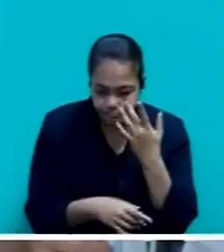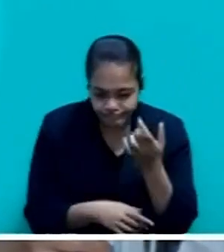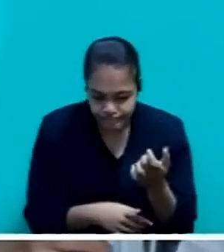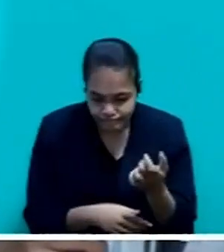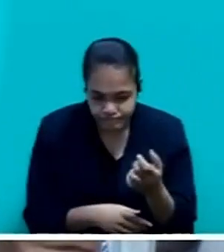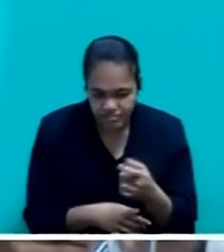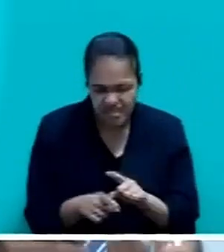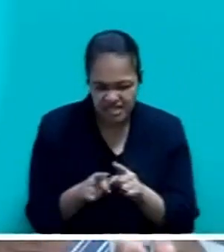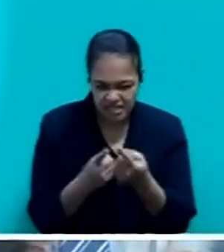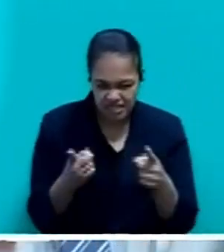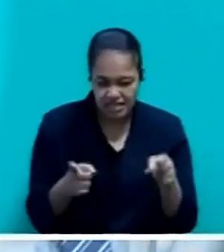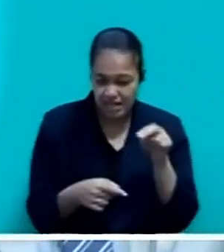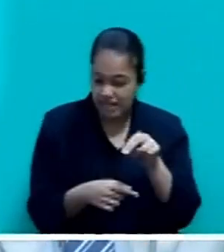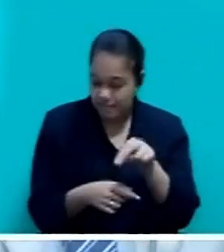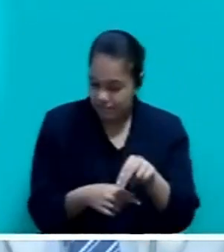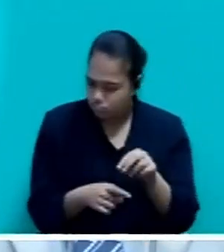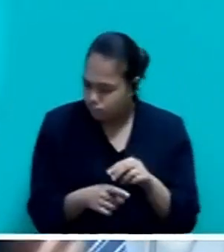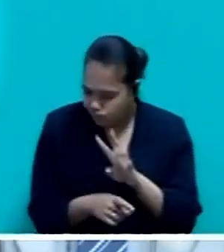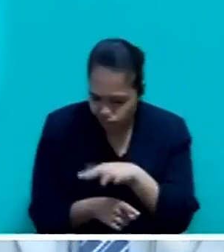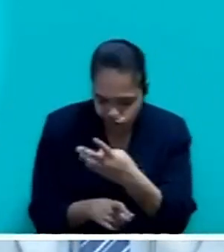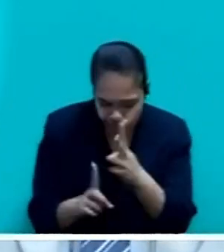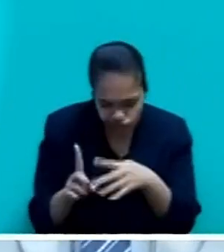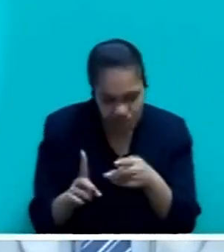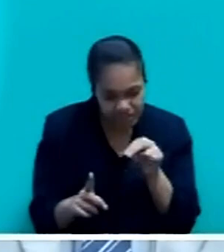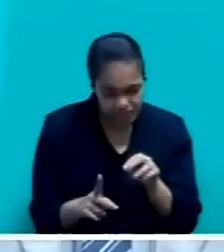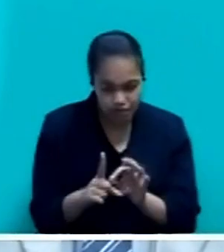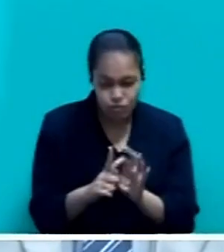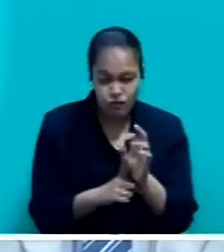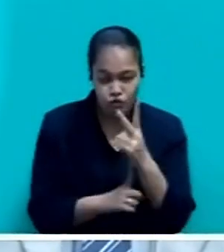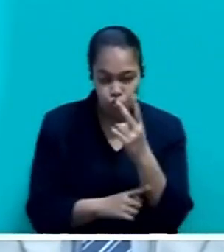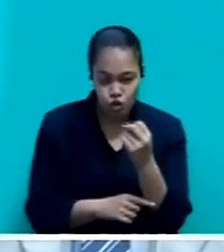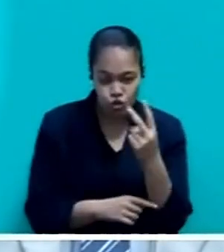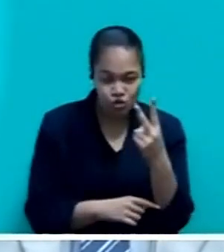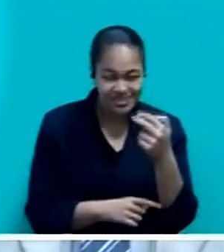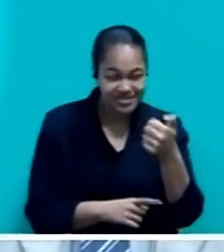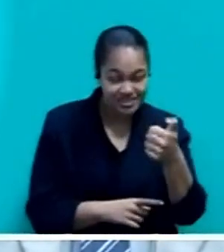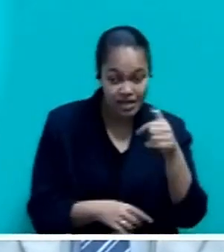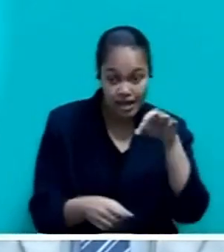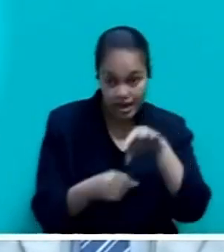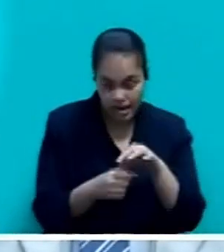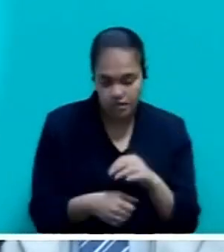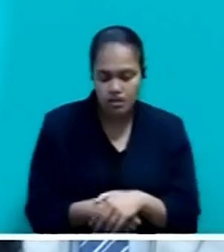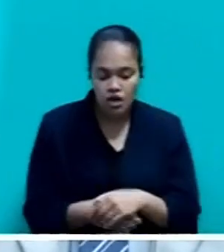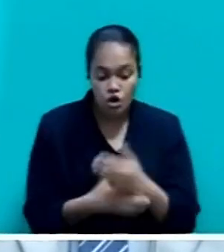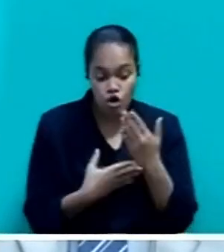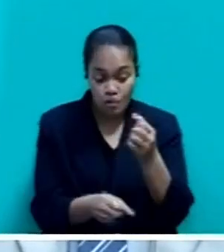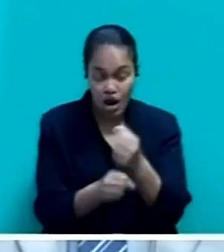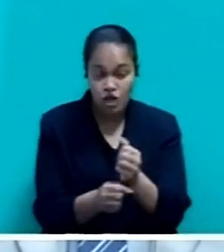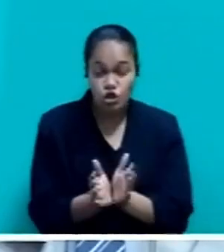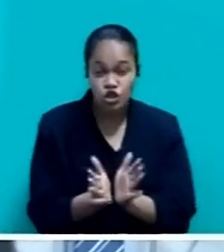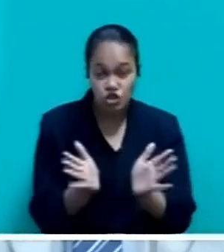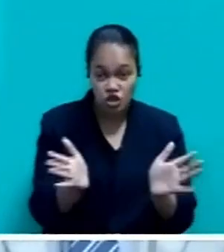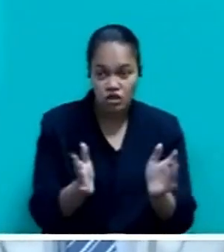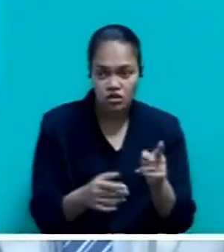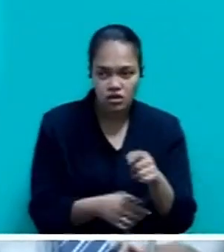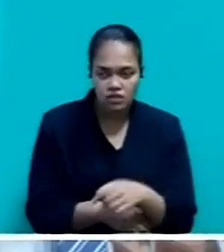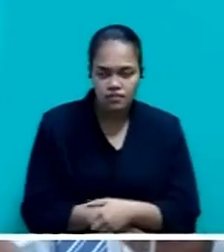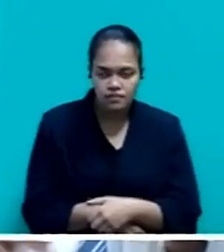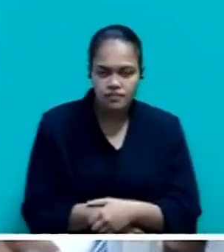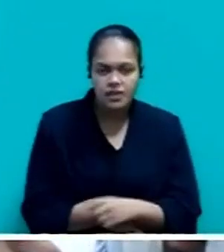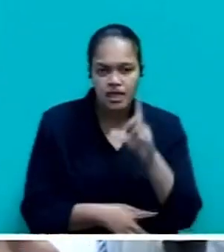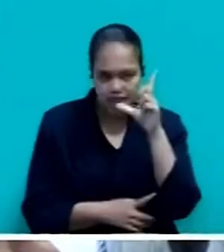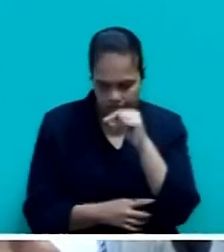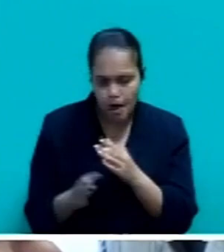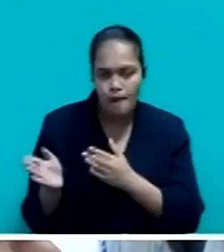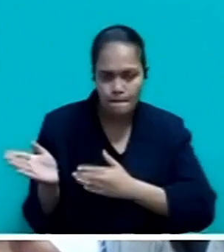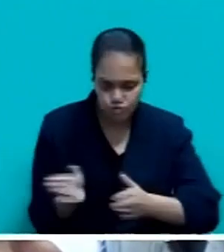are things that needs to be improved for the 2026 election, the Honourable Attorney General, closer to the election, can